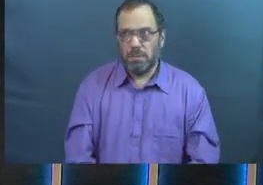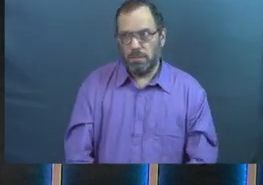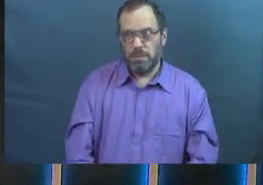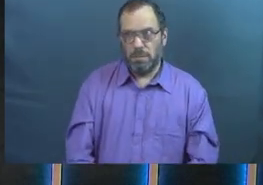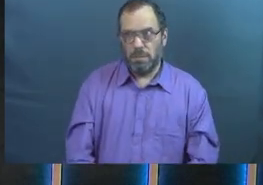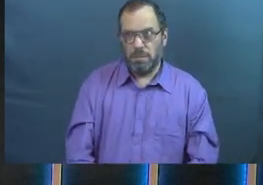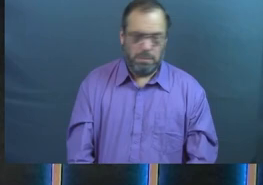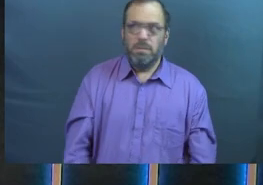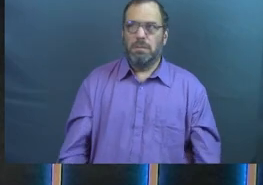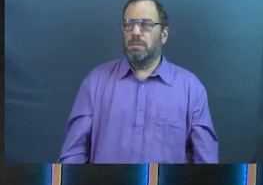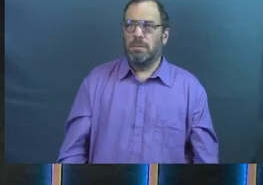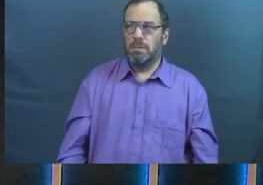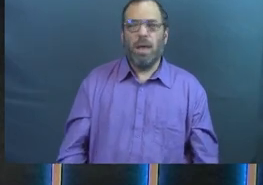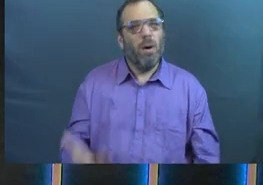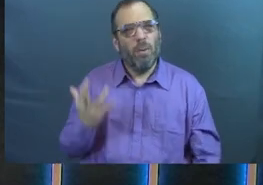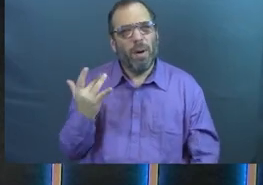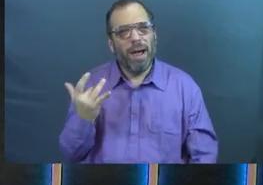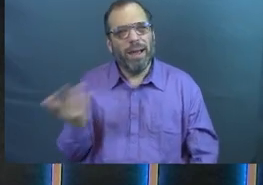Why?